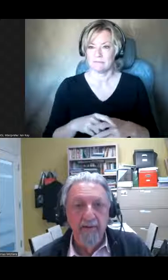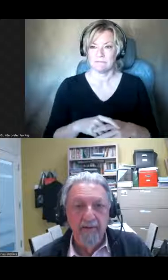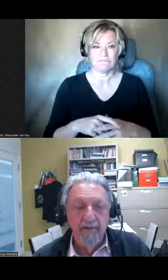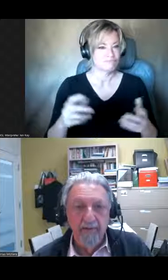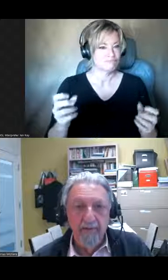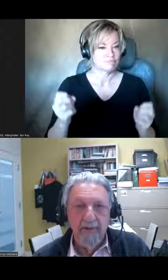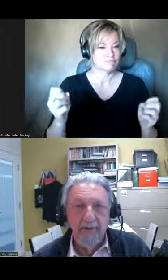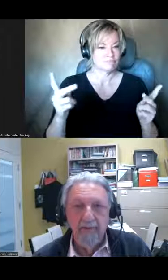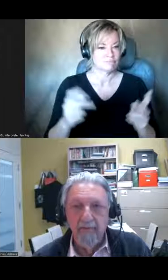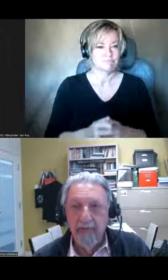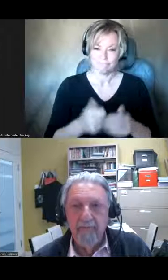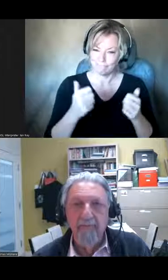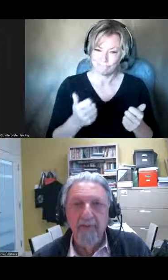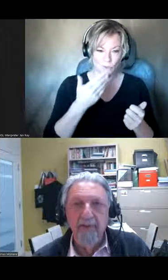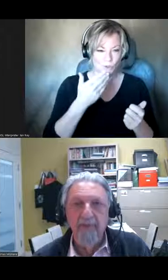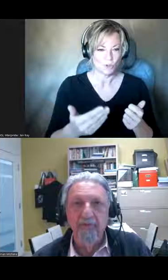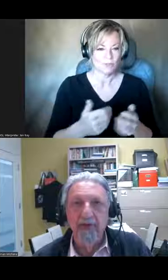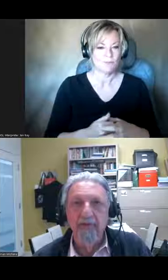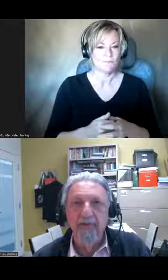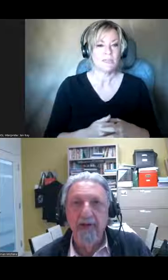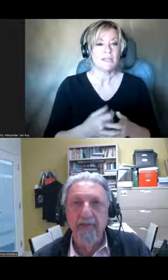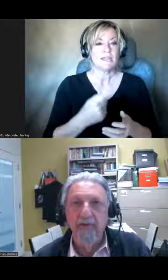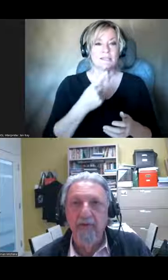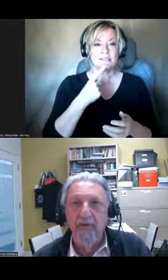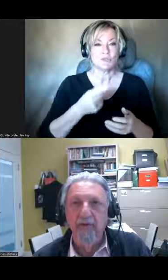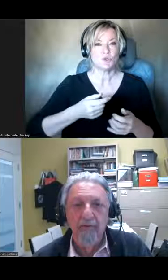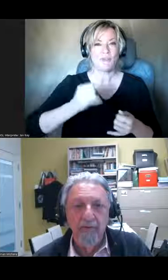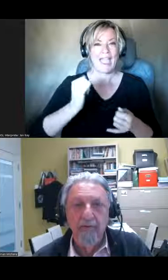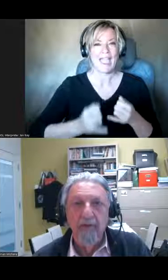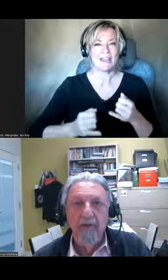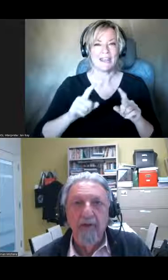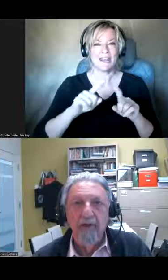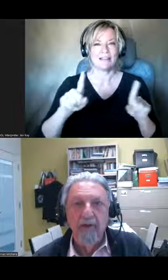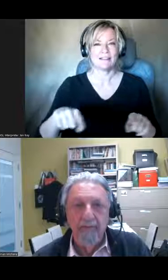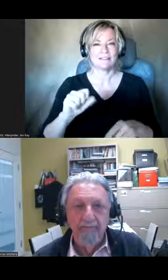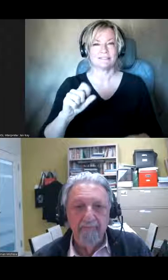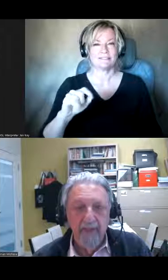okay, good. Well, it says you've ended slide control.